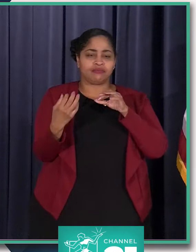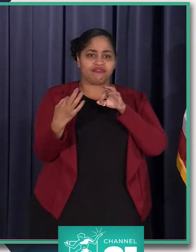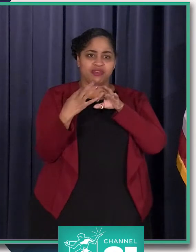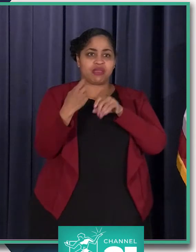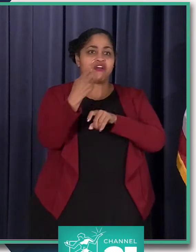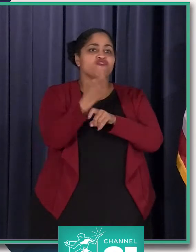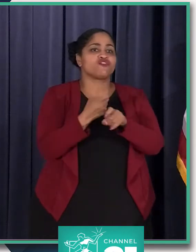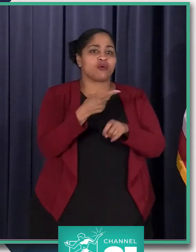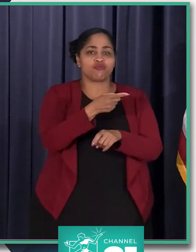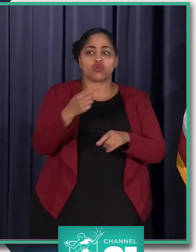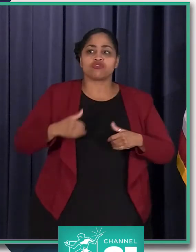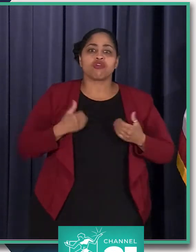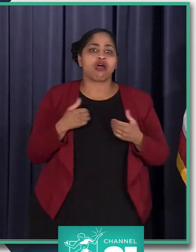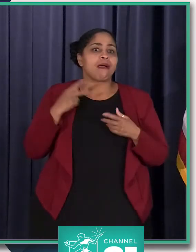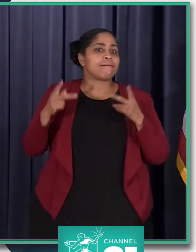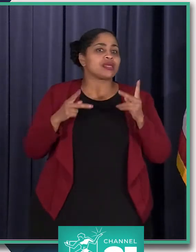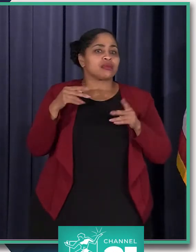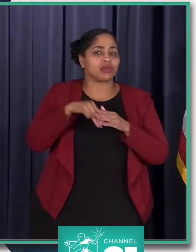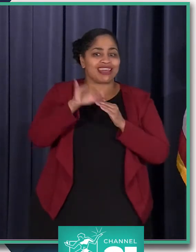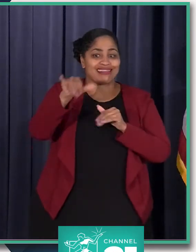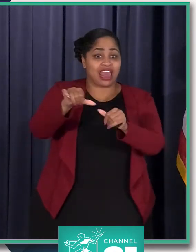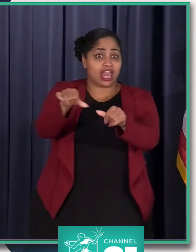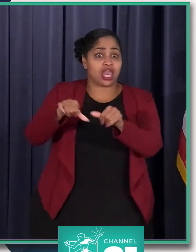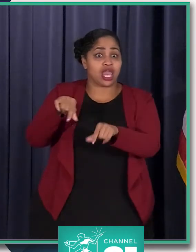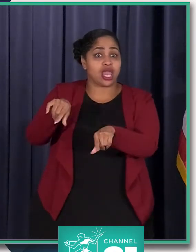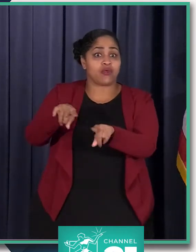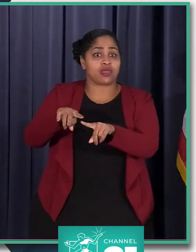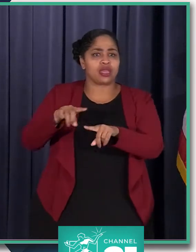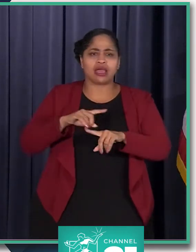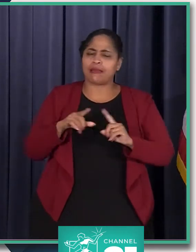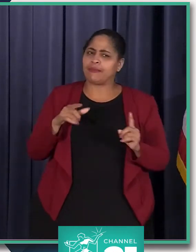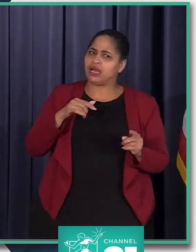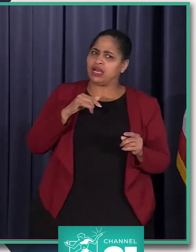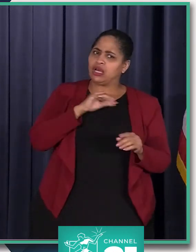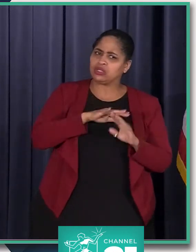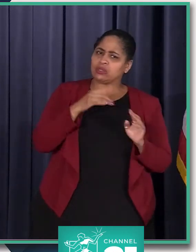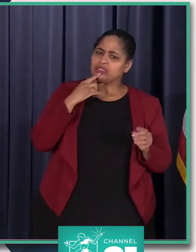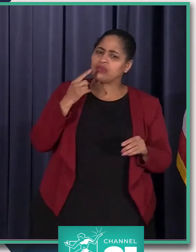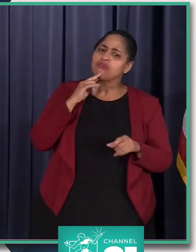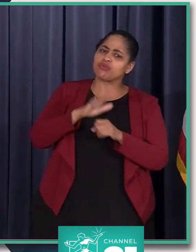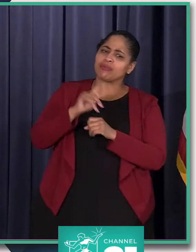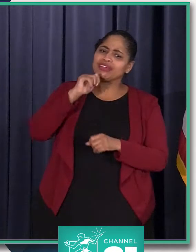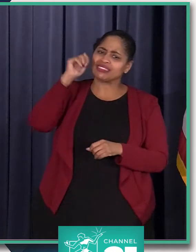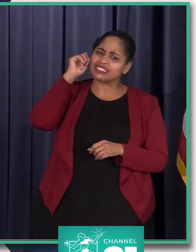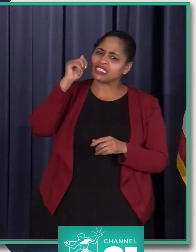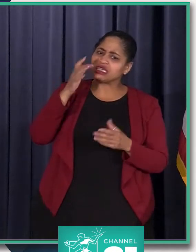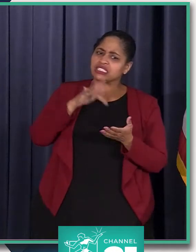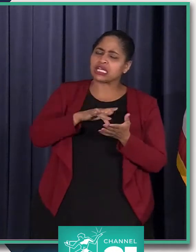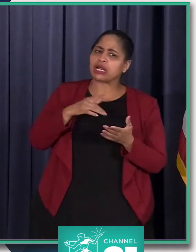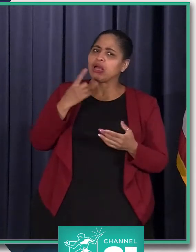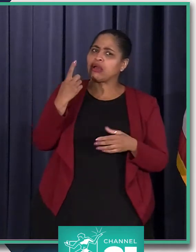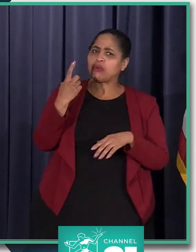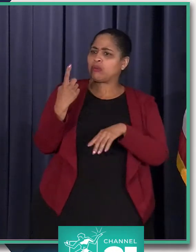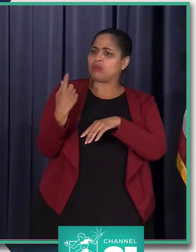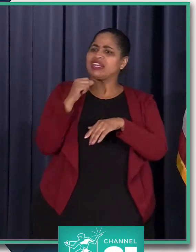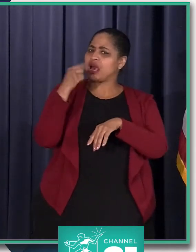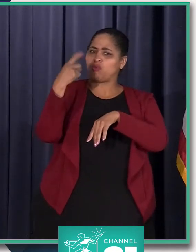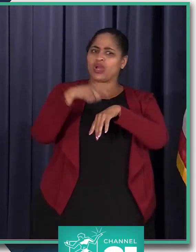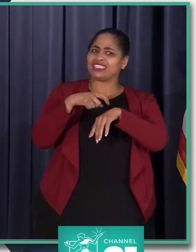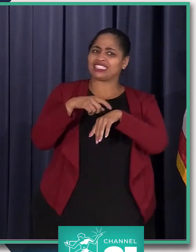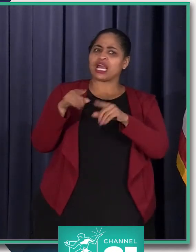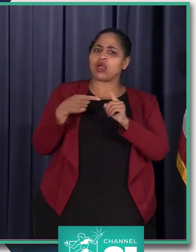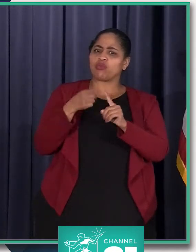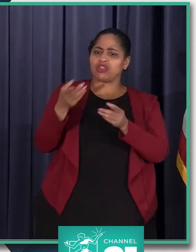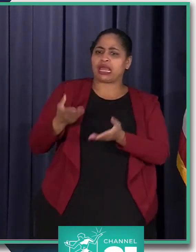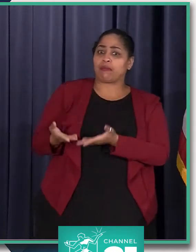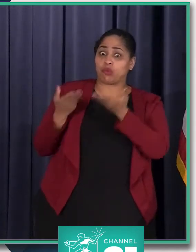people in that community. But don't say you were promised a teen center. Not one time when this teen center issue has come up